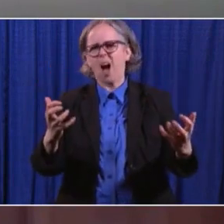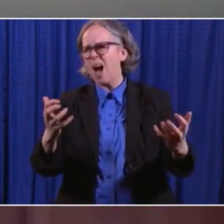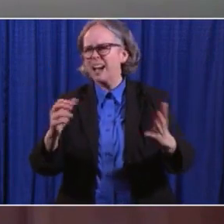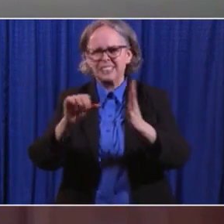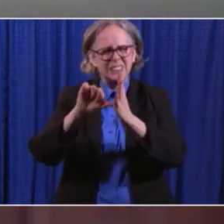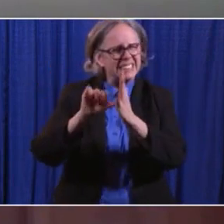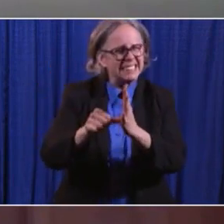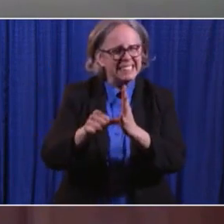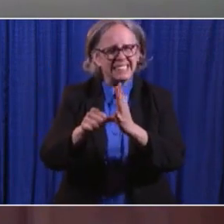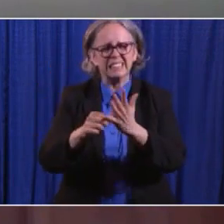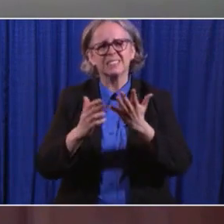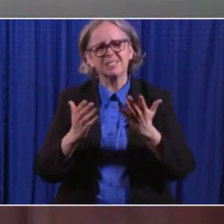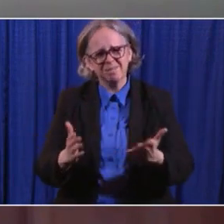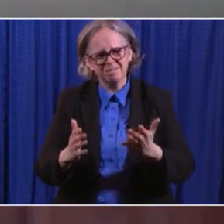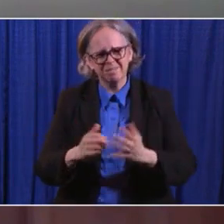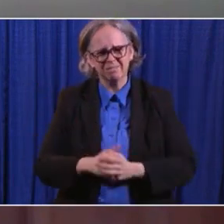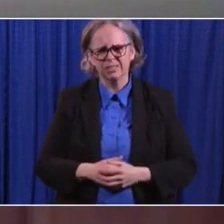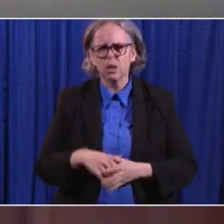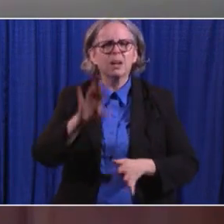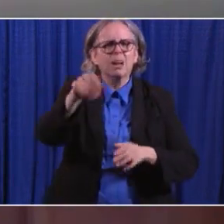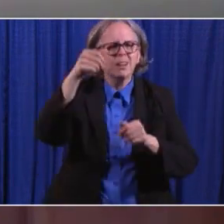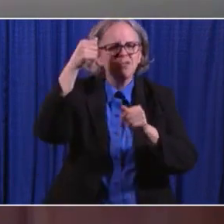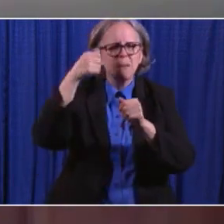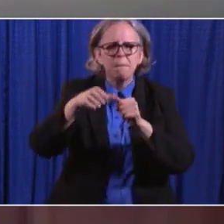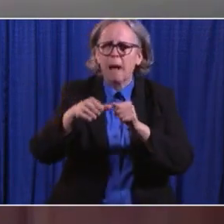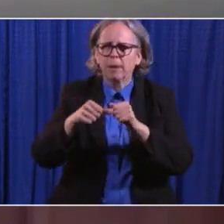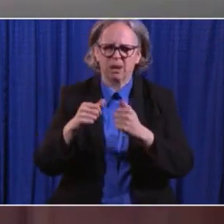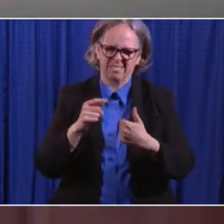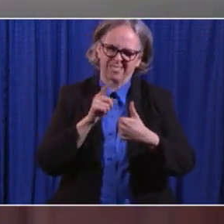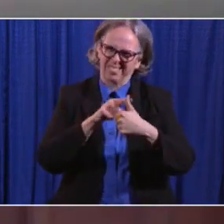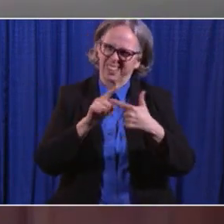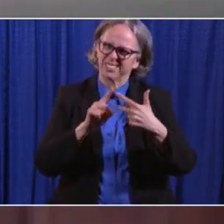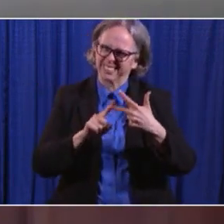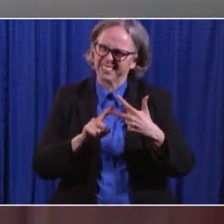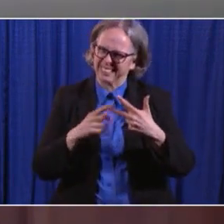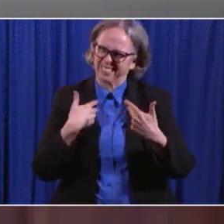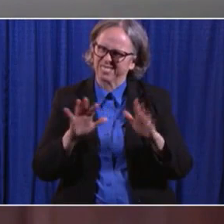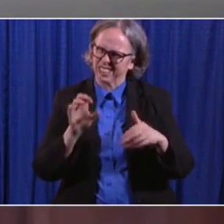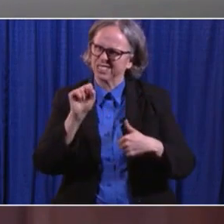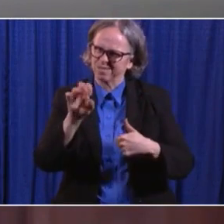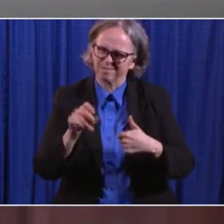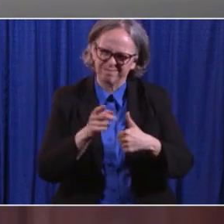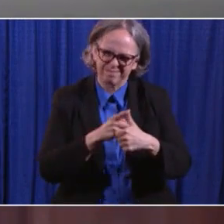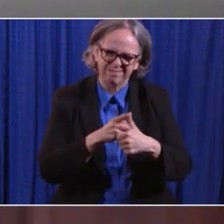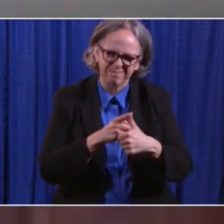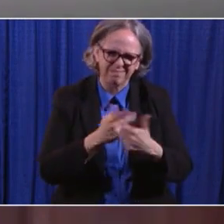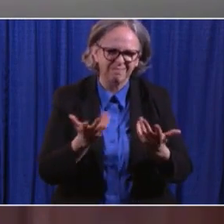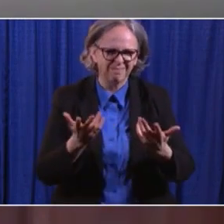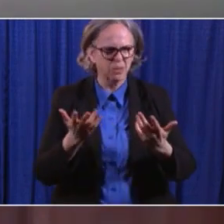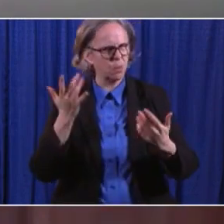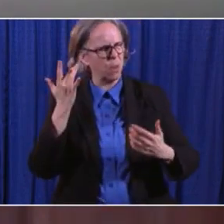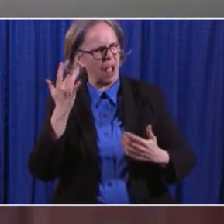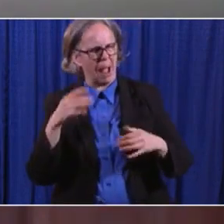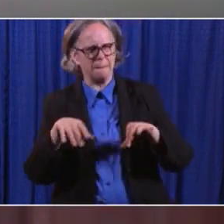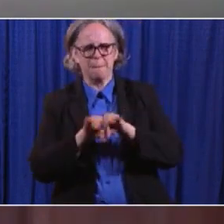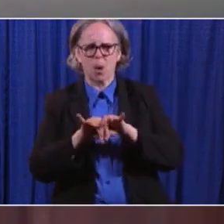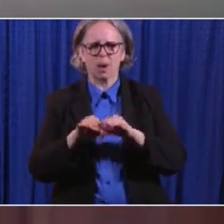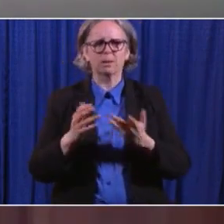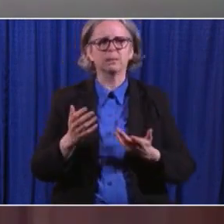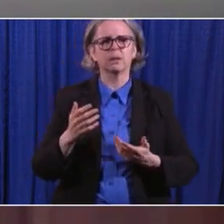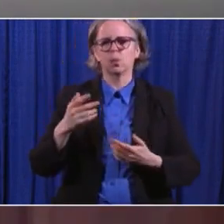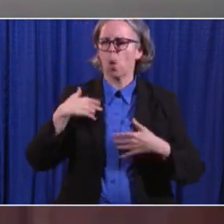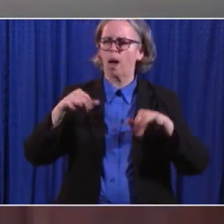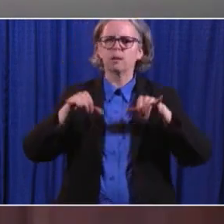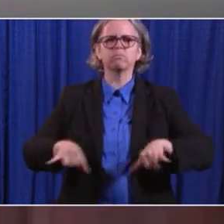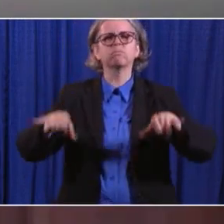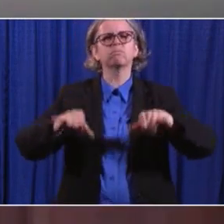basics, to make sure that we can, in fact, have a smooth path to the